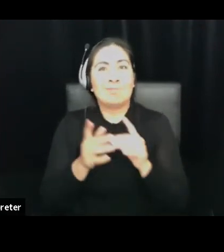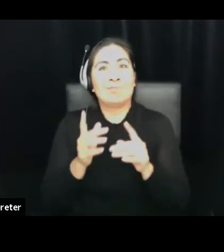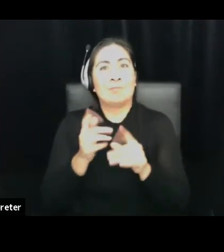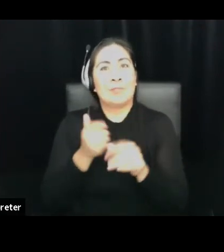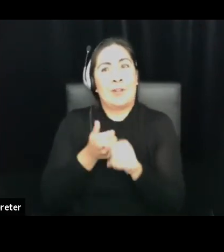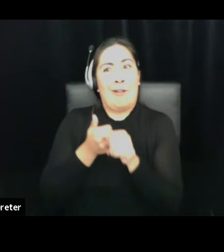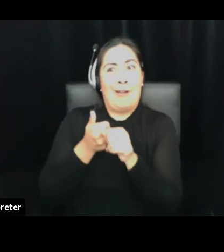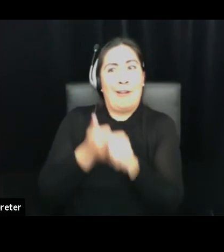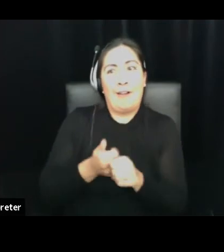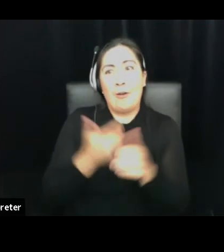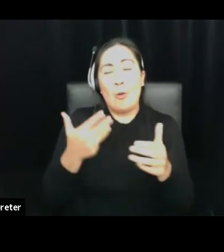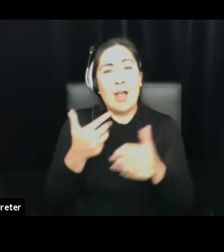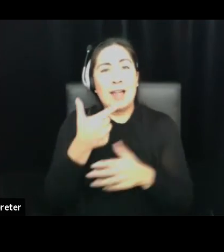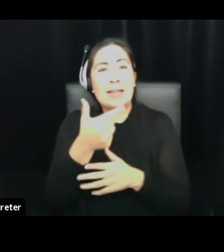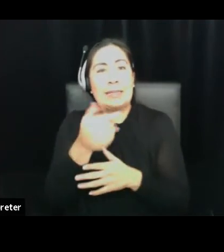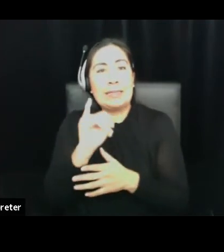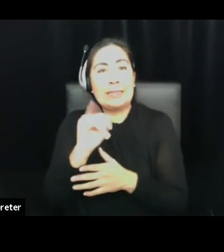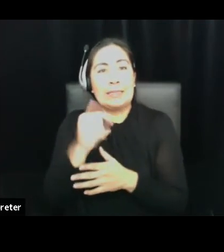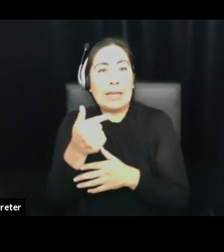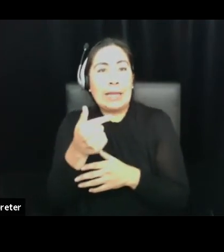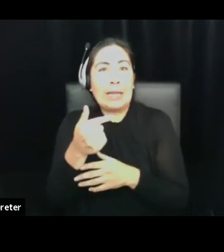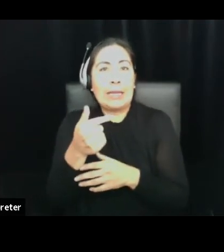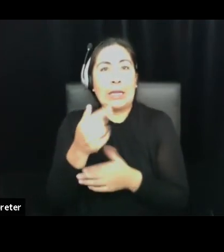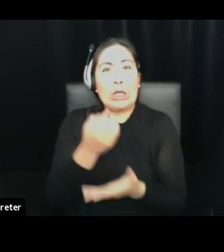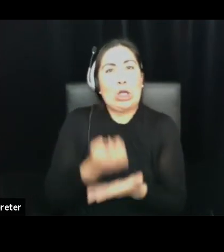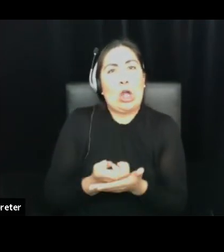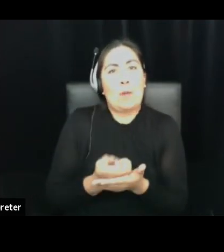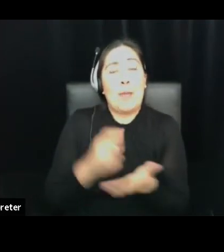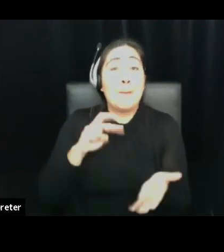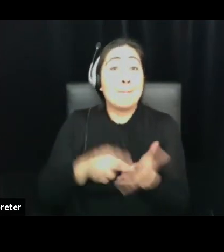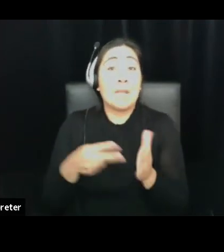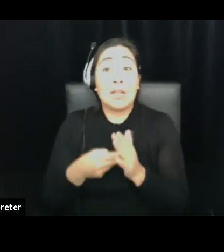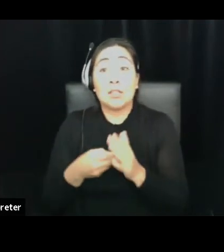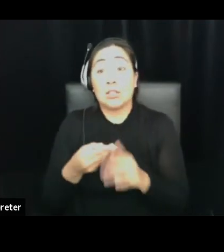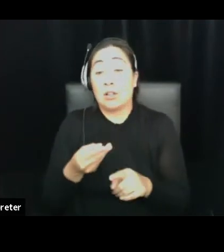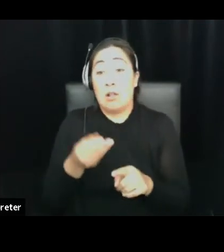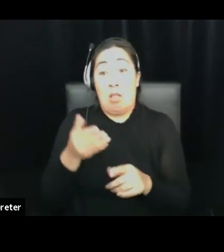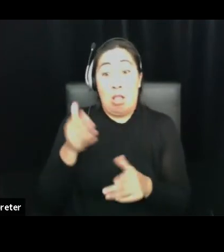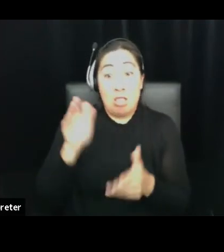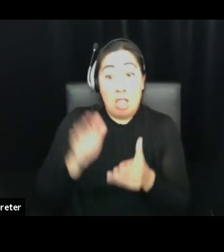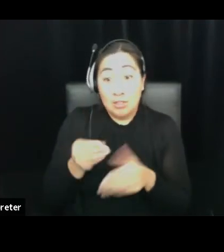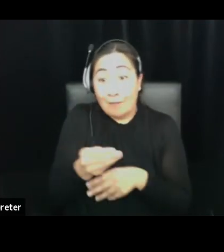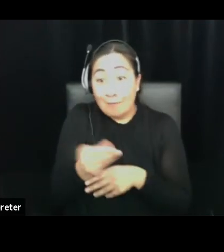means fewer workers have the protections that employment offers.